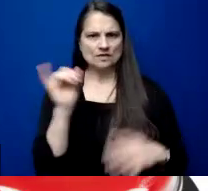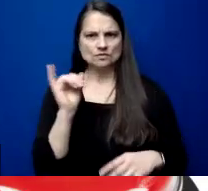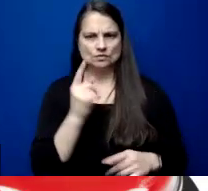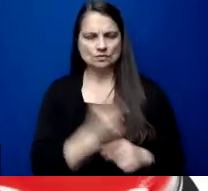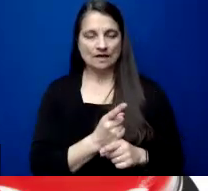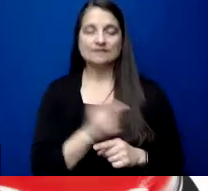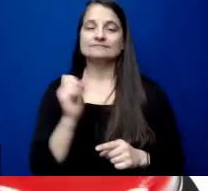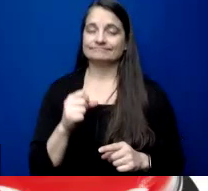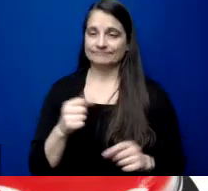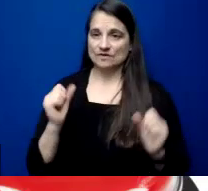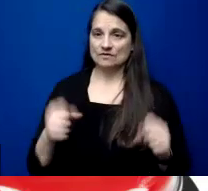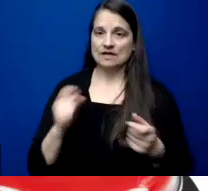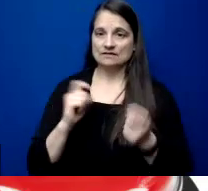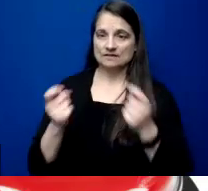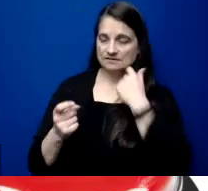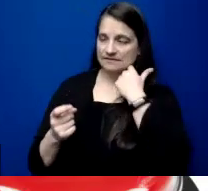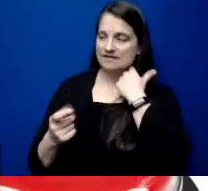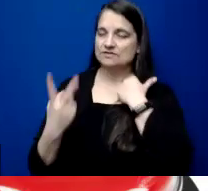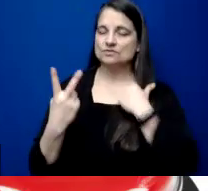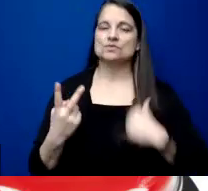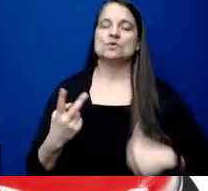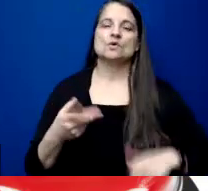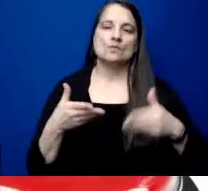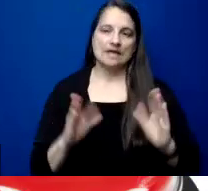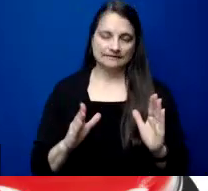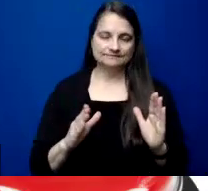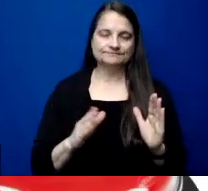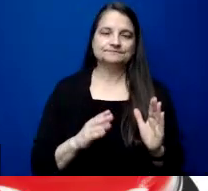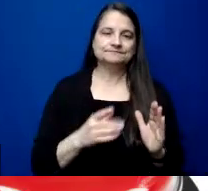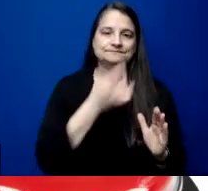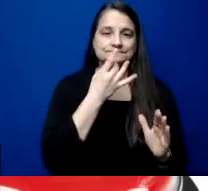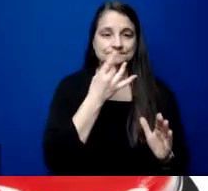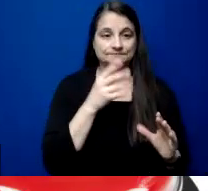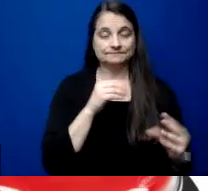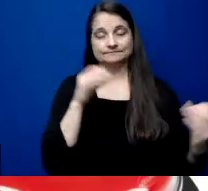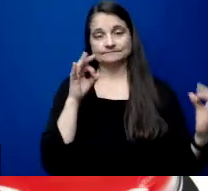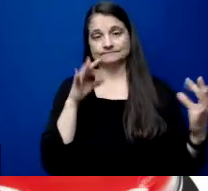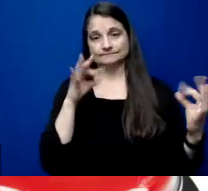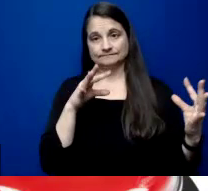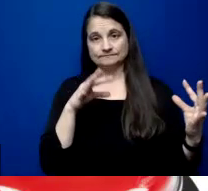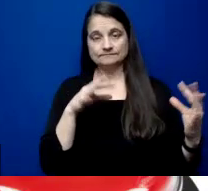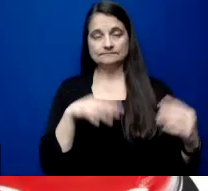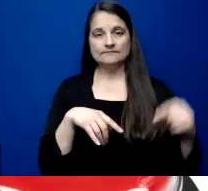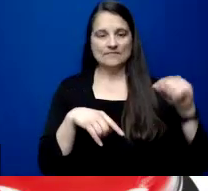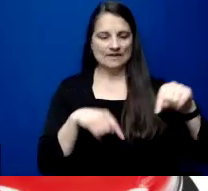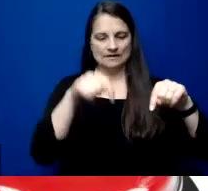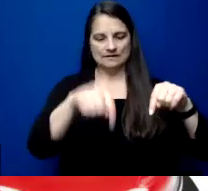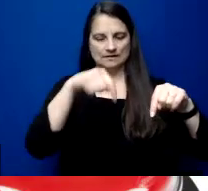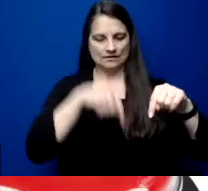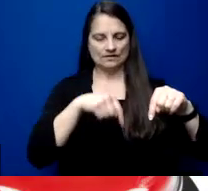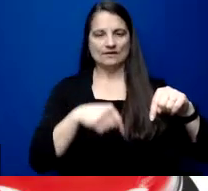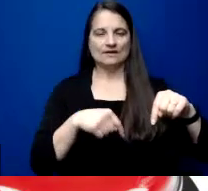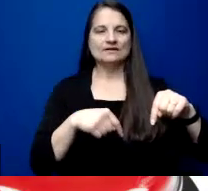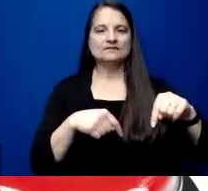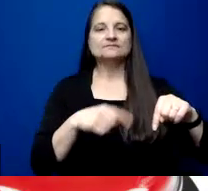can customize it 2 ways. Thank you, Abby. You can have it give you light feedback. So the 3 corners will light up kind of a little